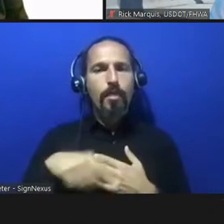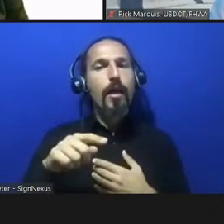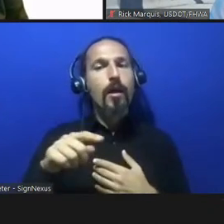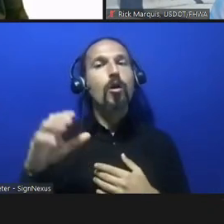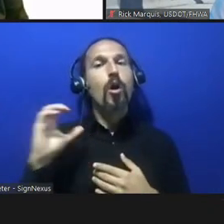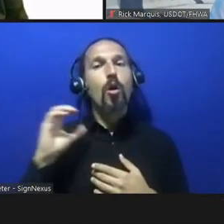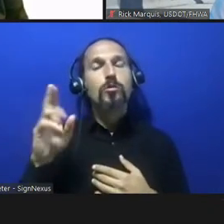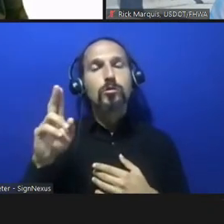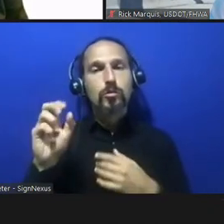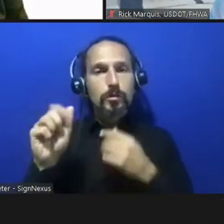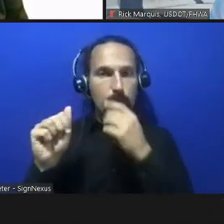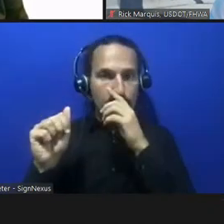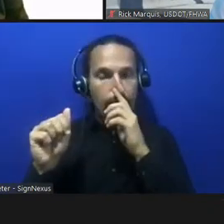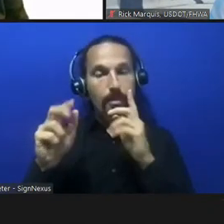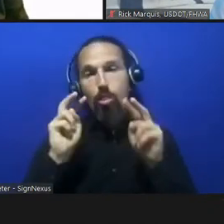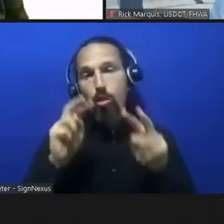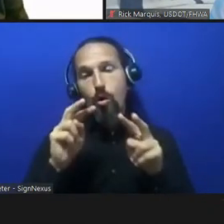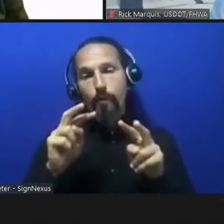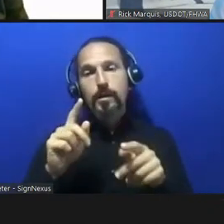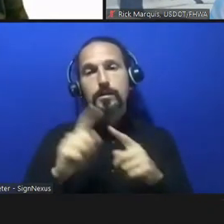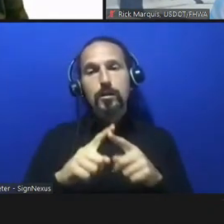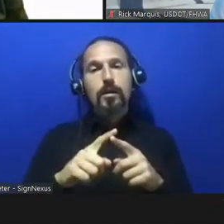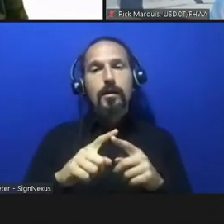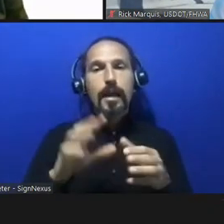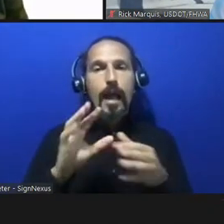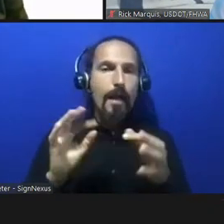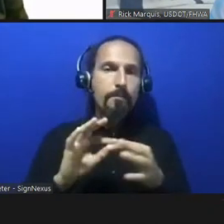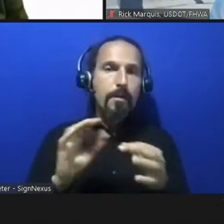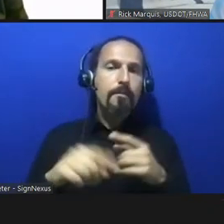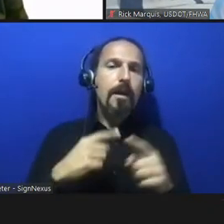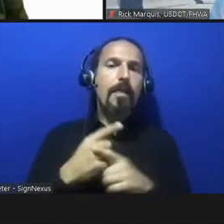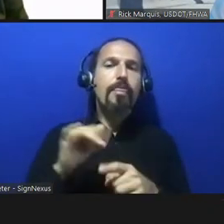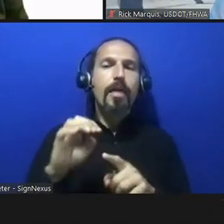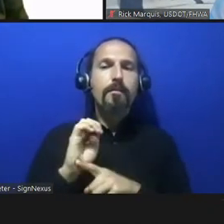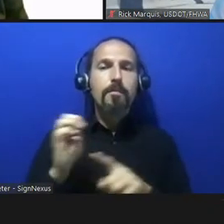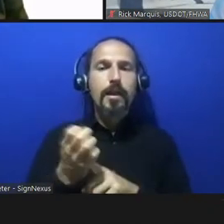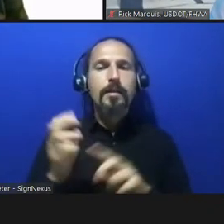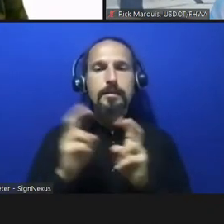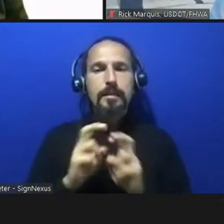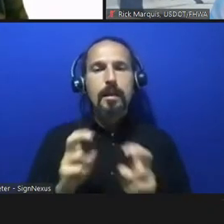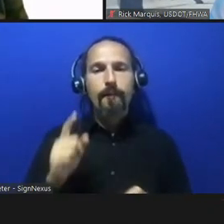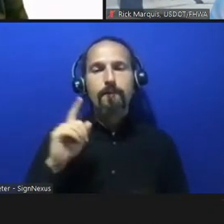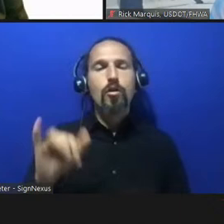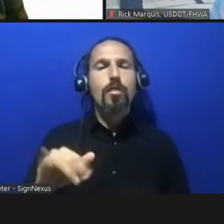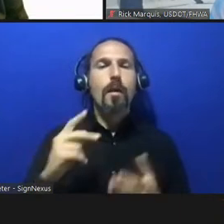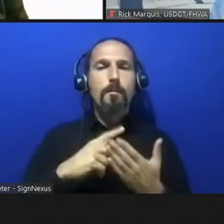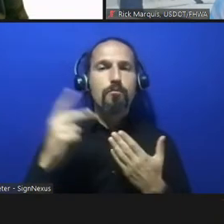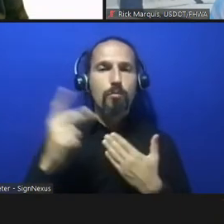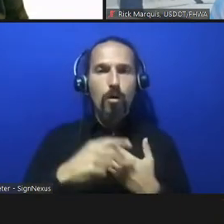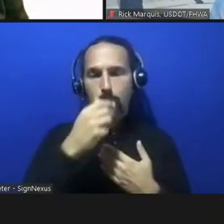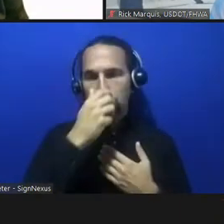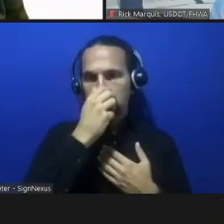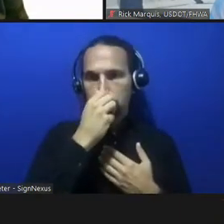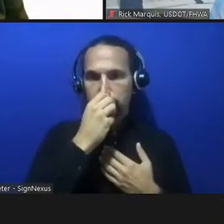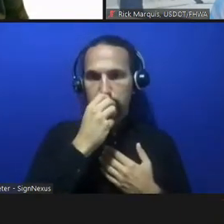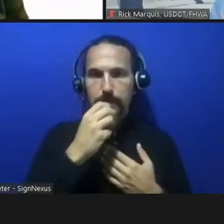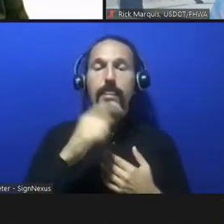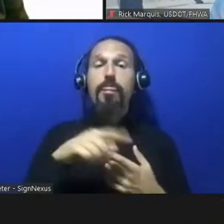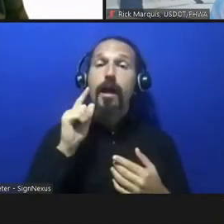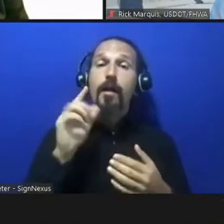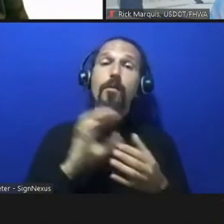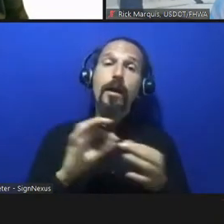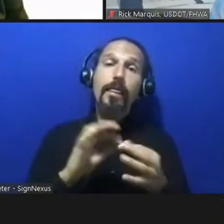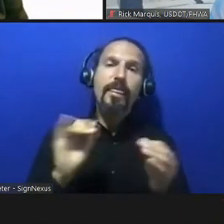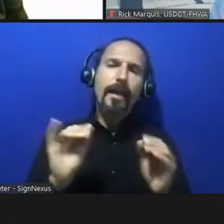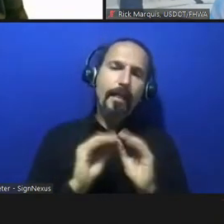looks forward to the opportunity to separately comment on the environmental assessment for the program which as will be made